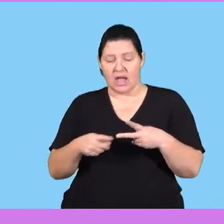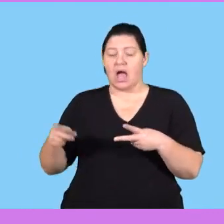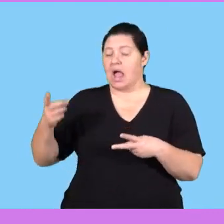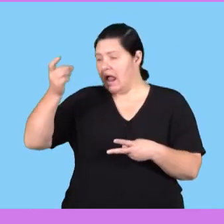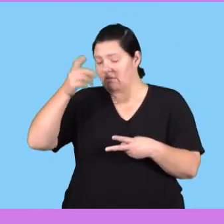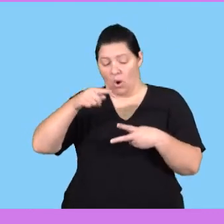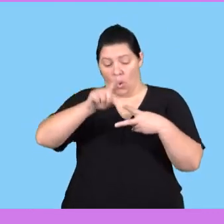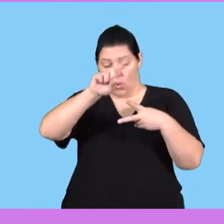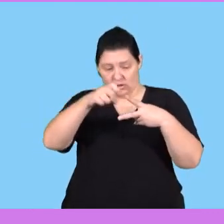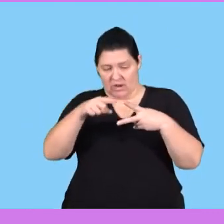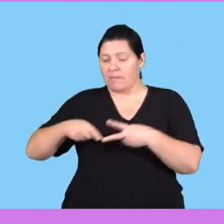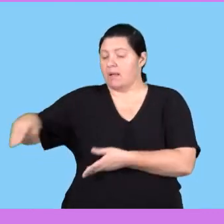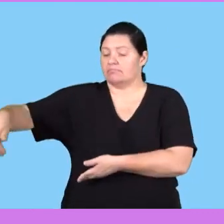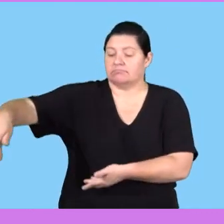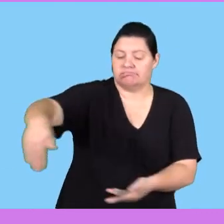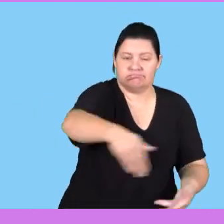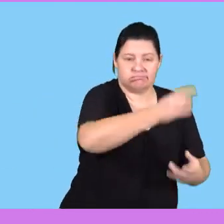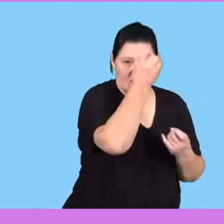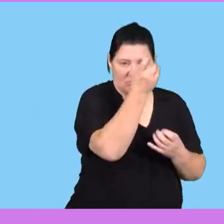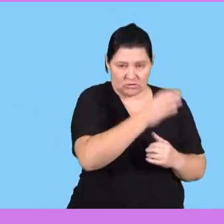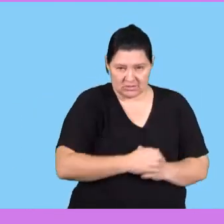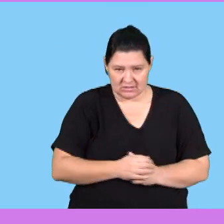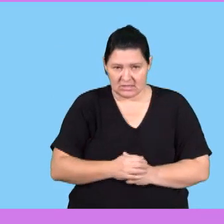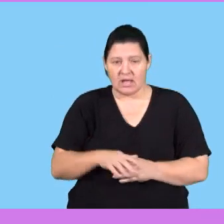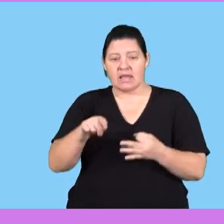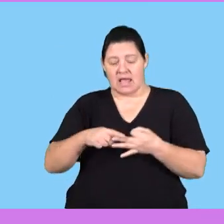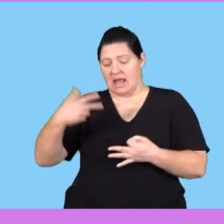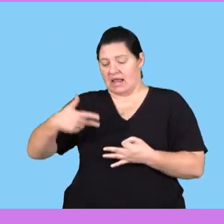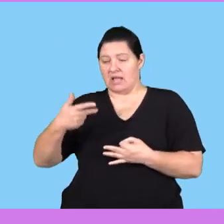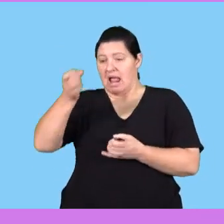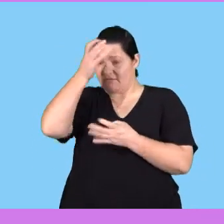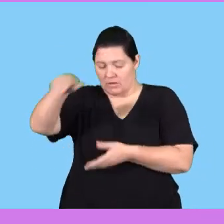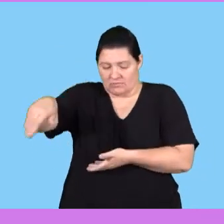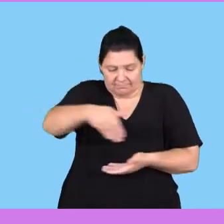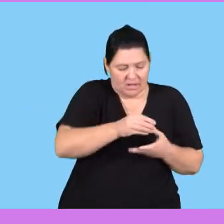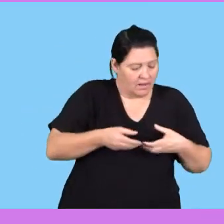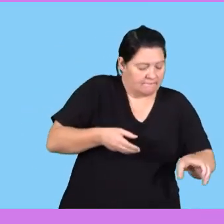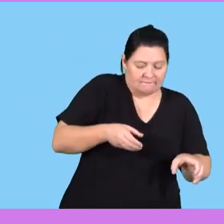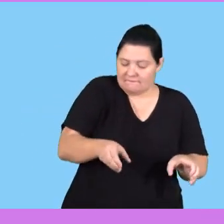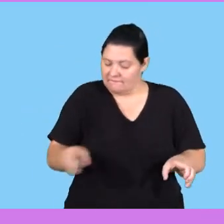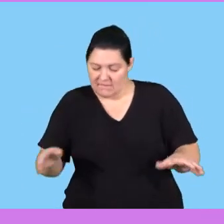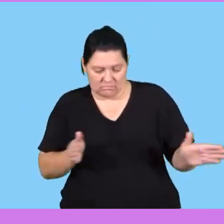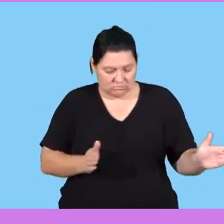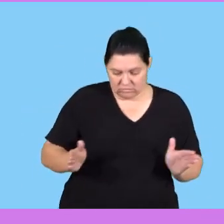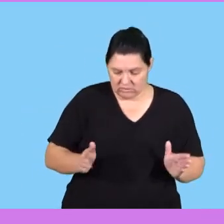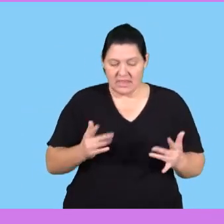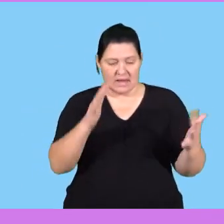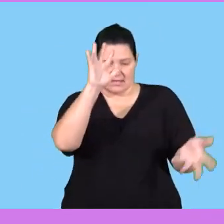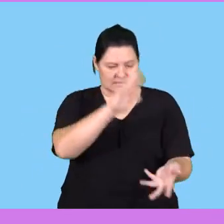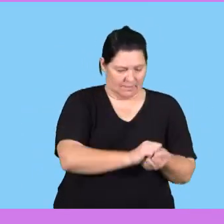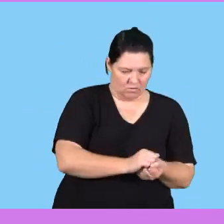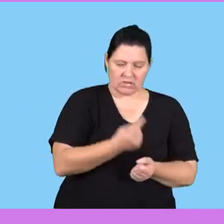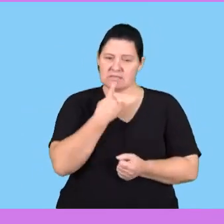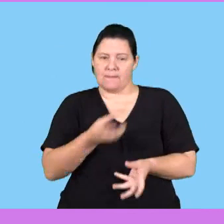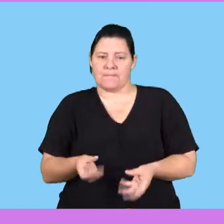data based on that question we want to answer. Then we're going to classify and organize our data. Thereafter, we summarize